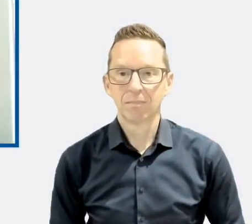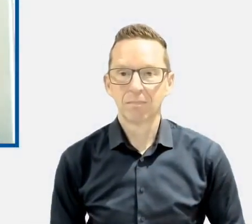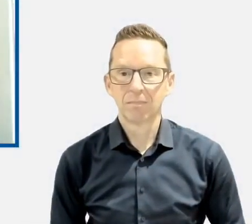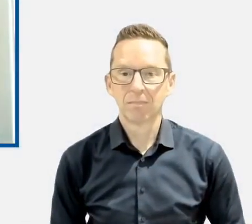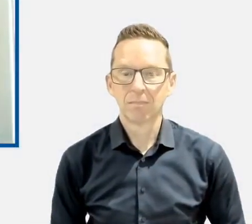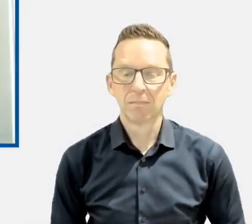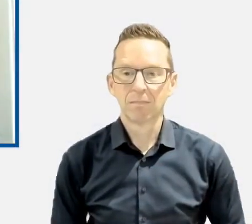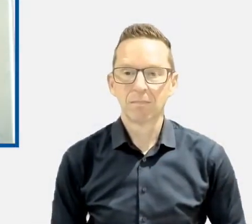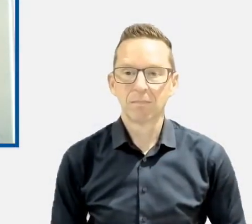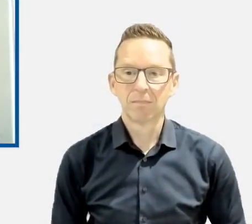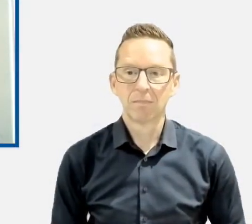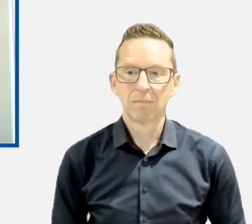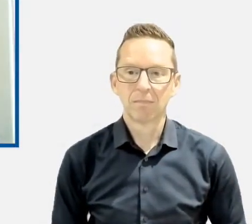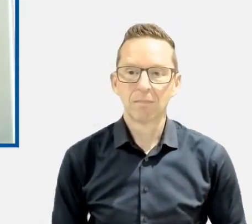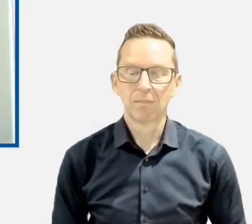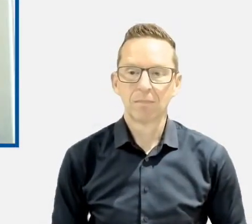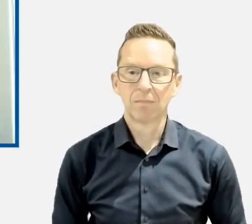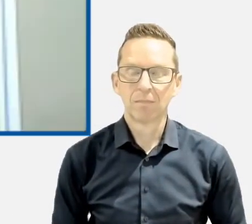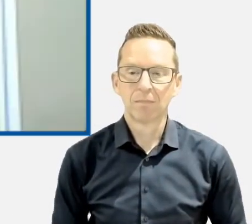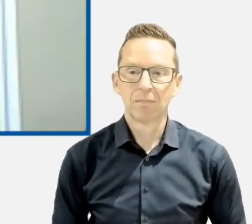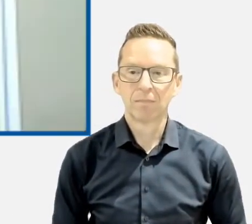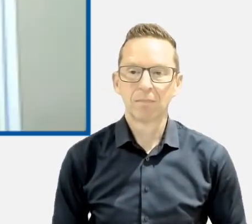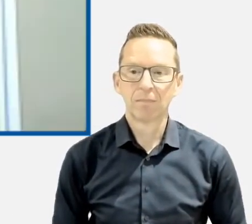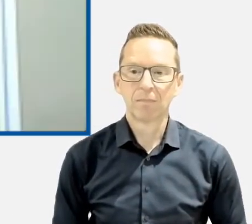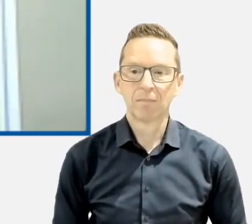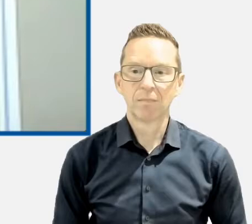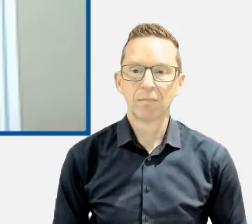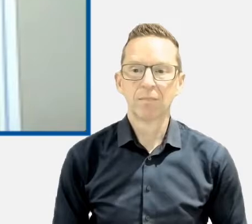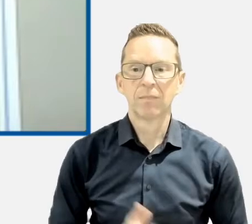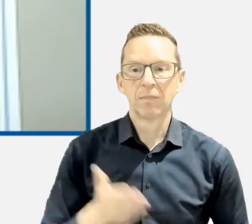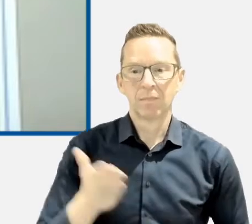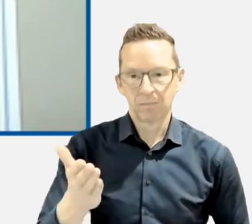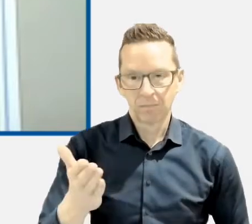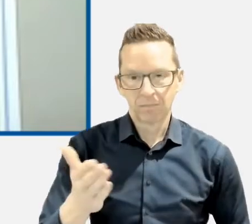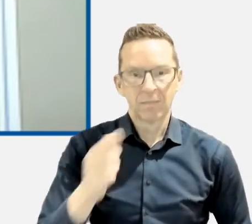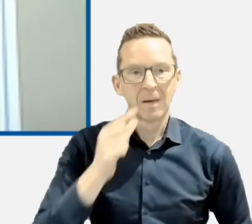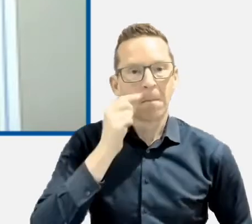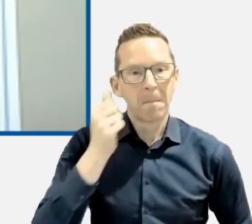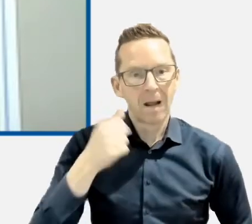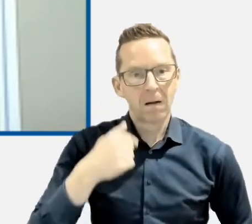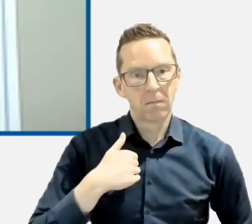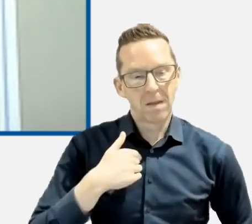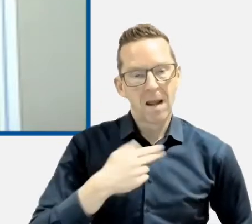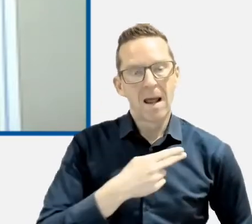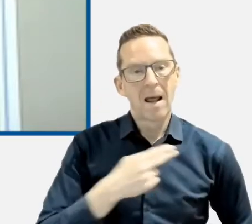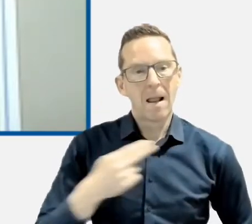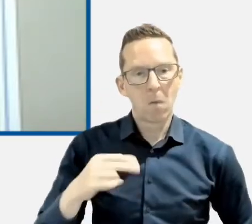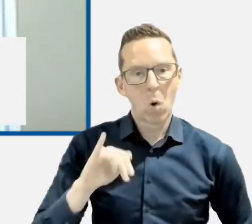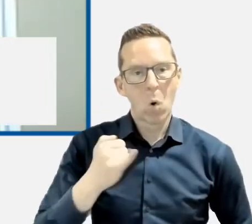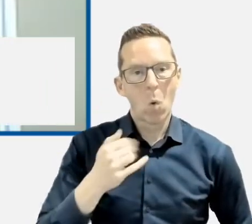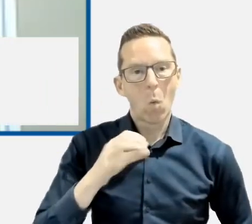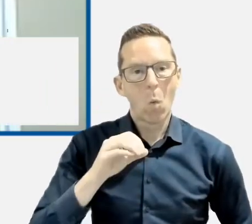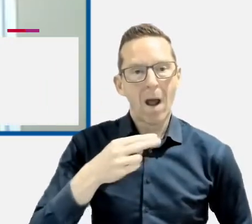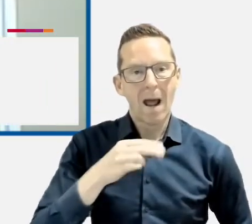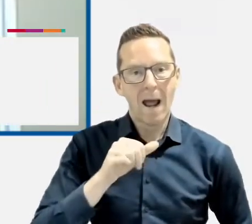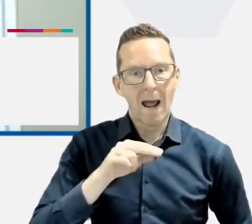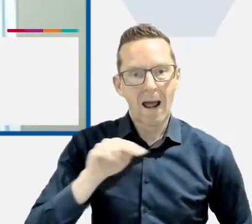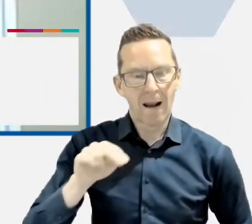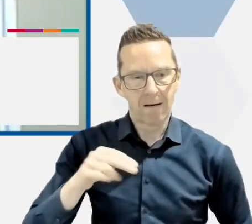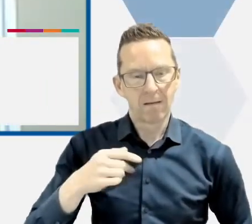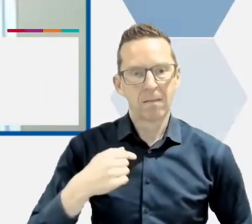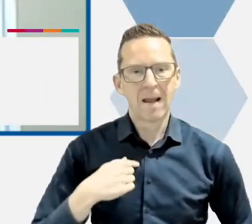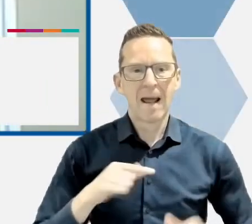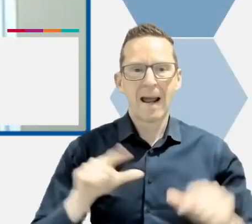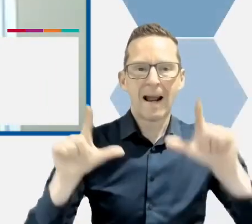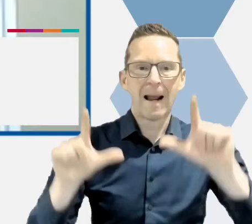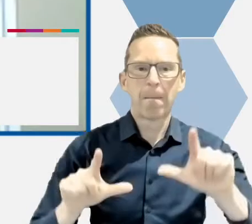Thank you, Chairperson, Moderator. My name is Johan Mini. I work with the City of Cape Town. I'm the head of the Disaster Management Center for the